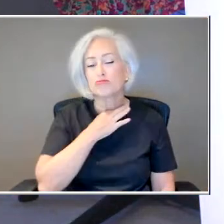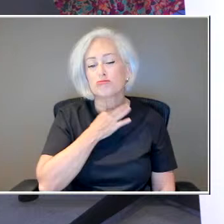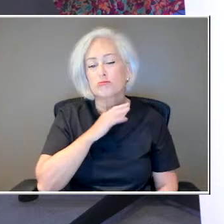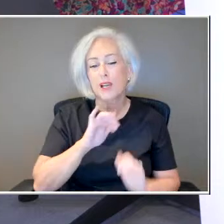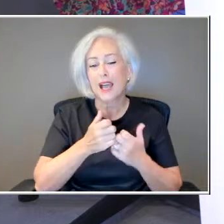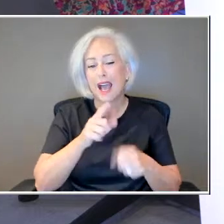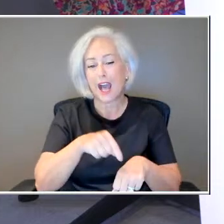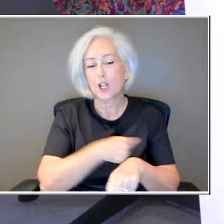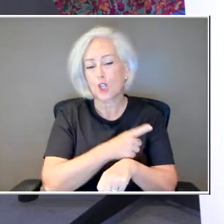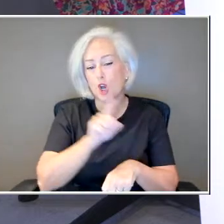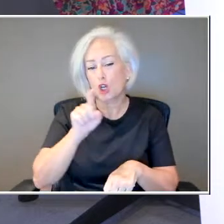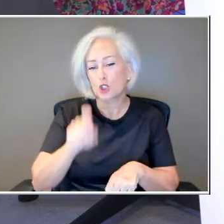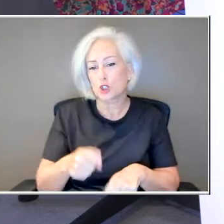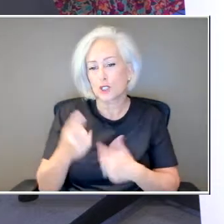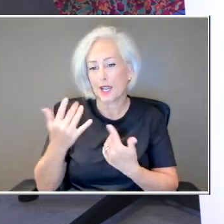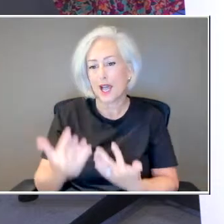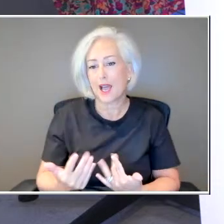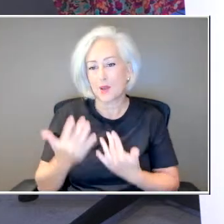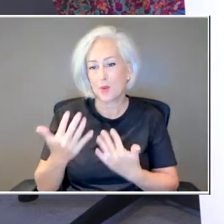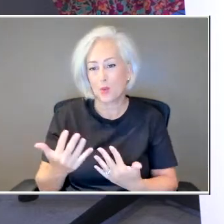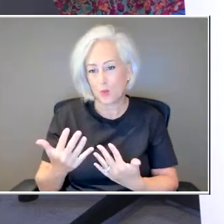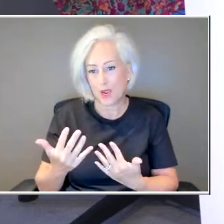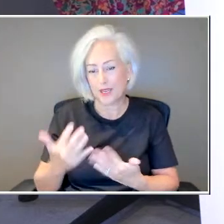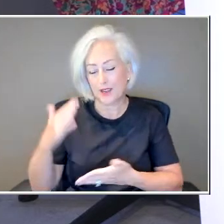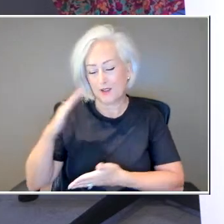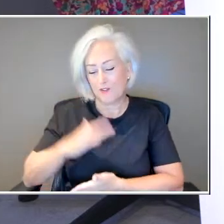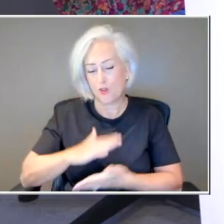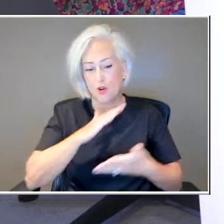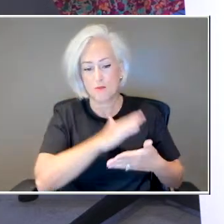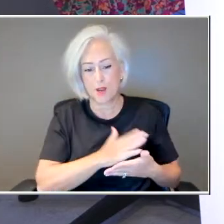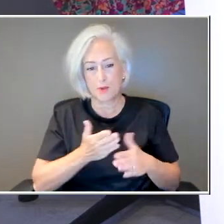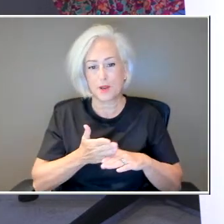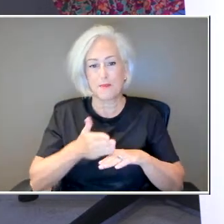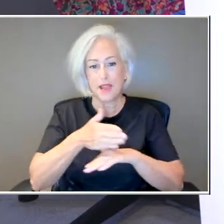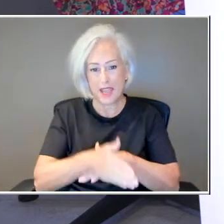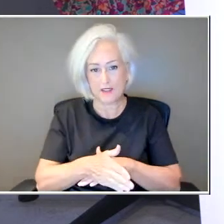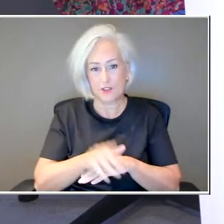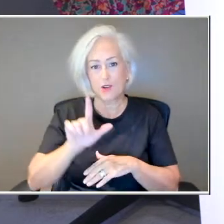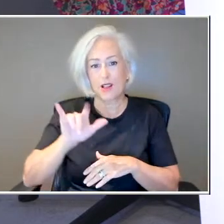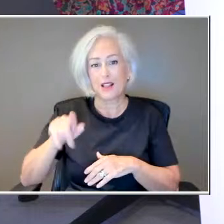mammogram after having a lymph nodes biopsy?